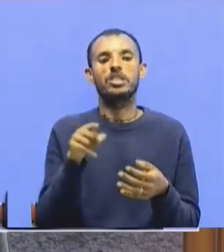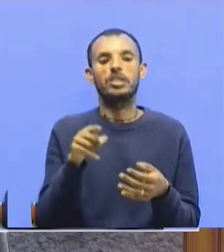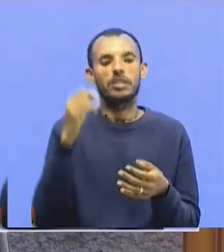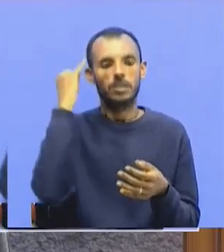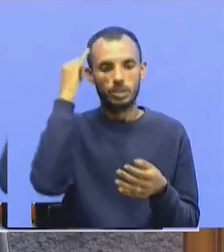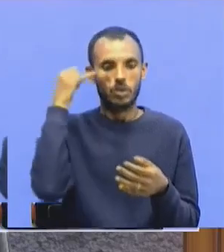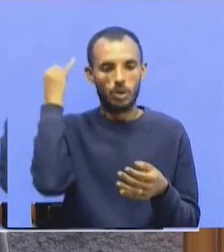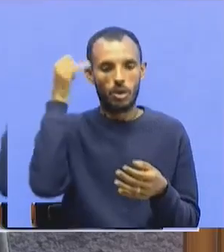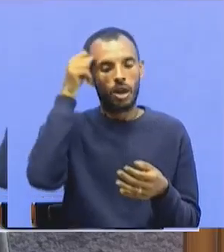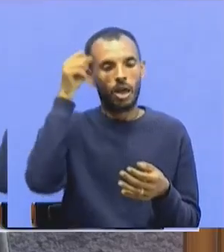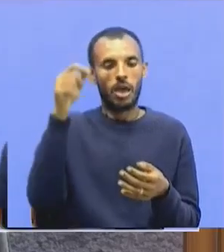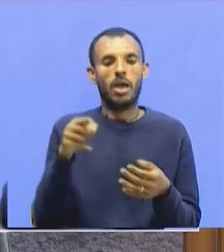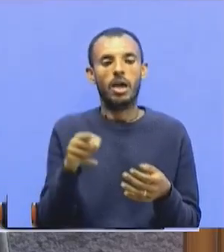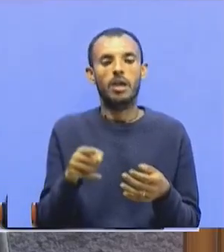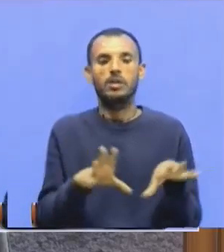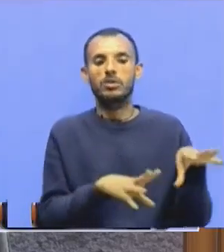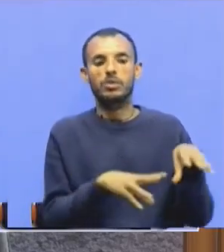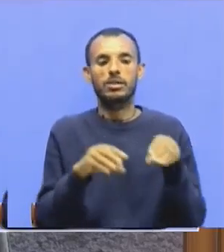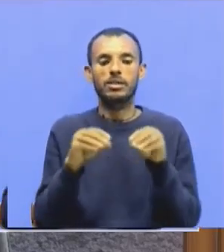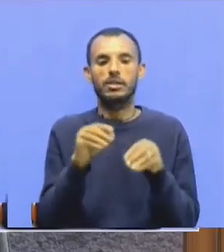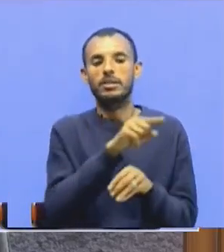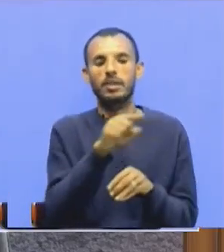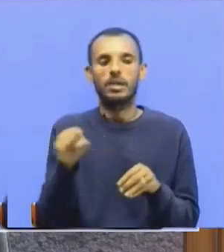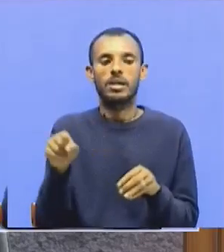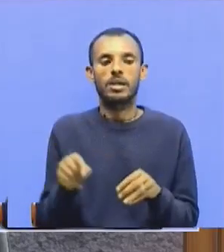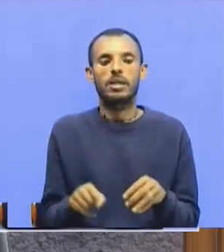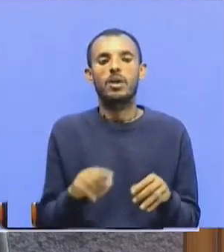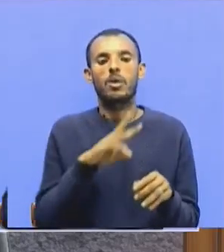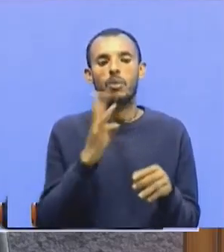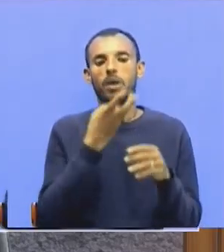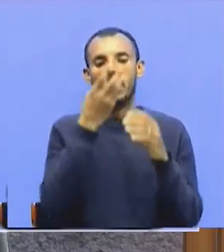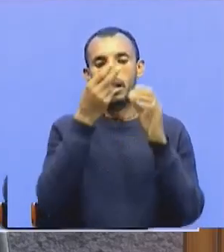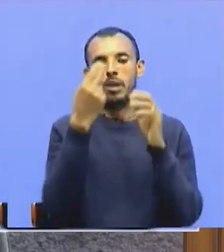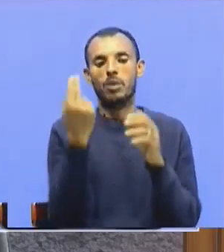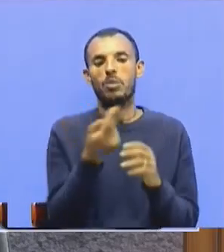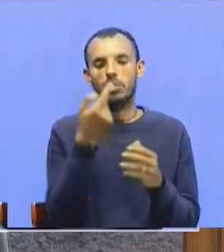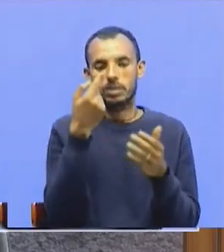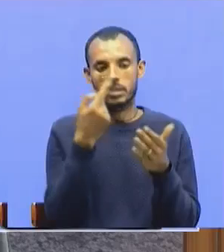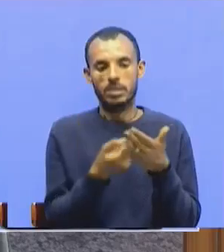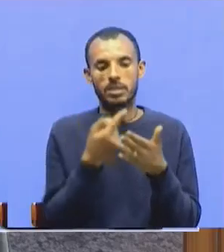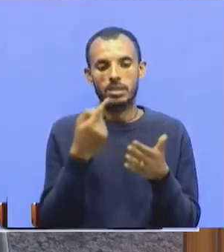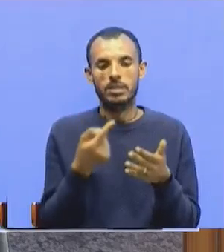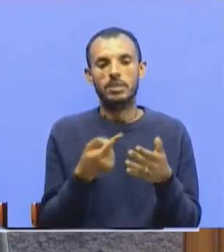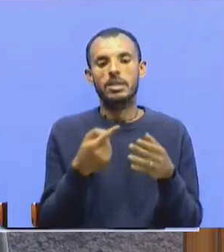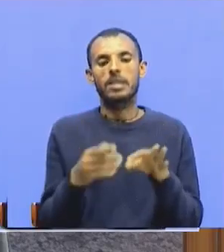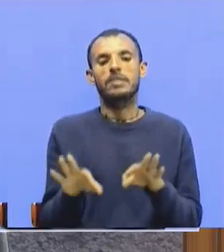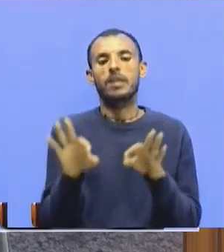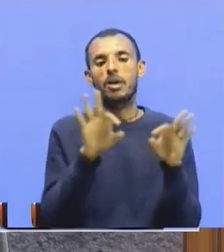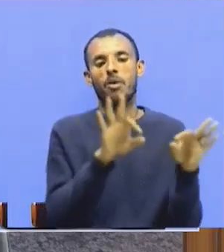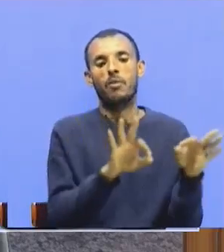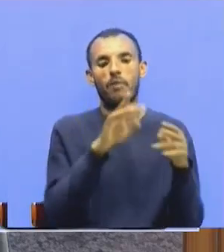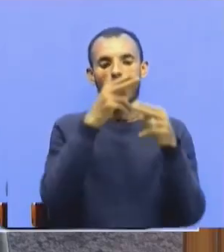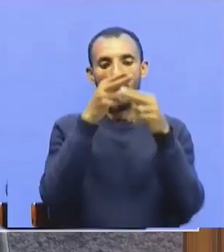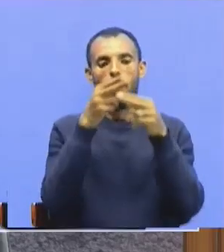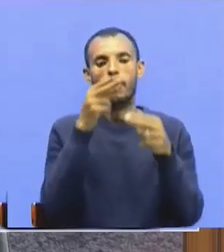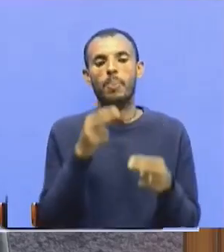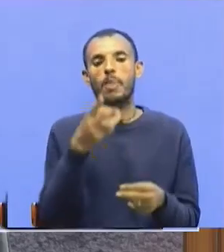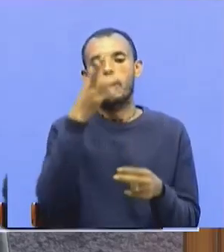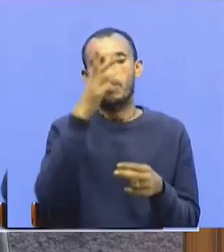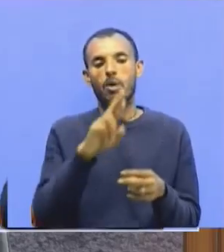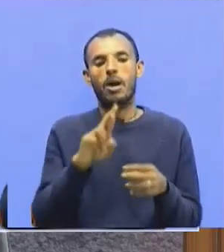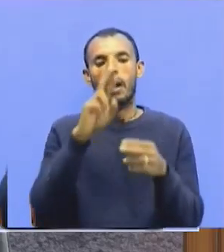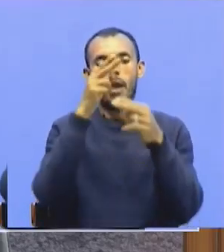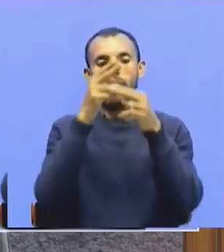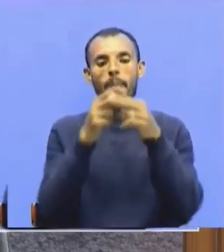John, he, students, they, and we can use these instead of a noun or